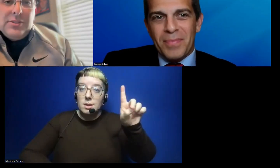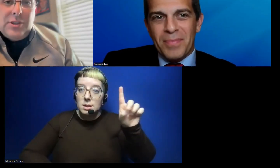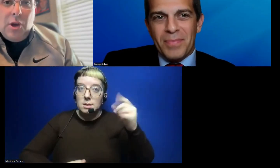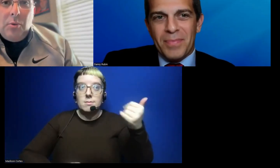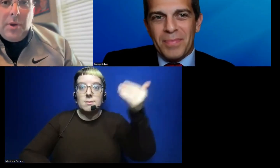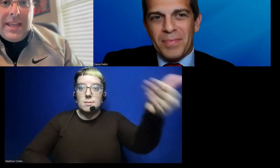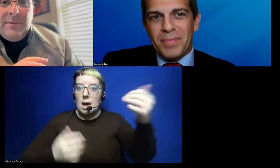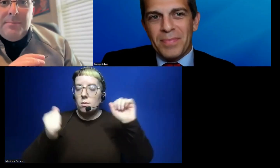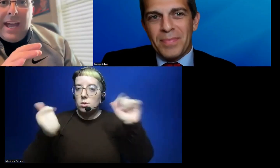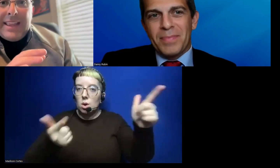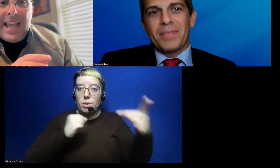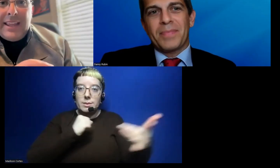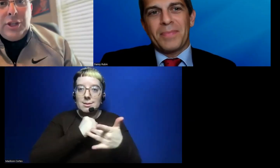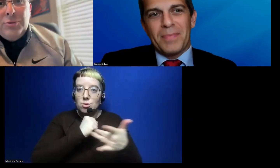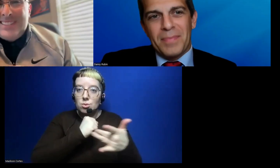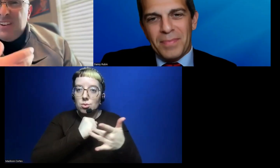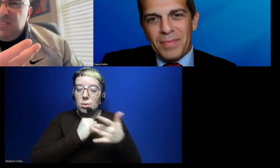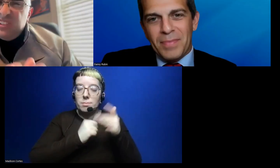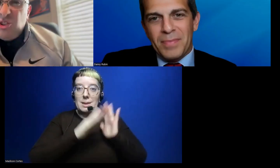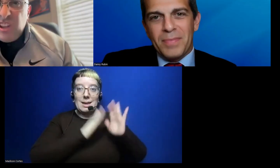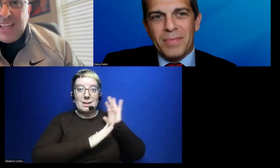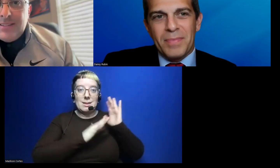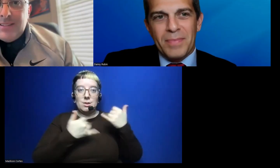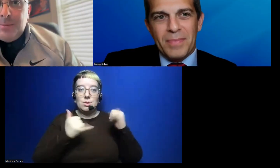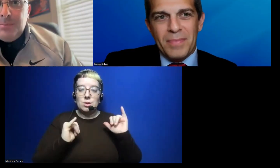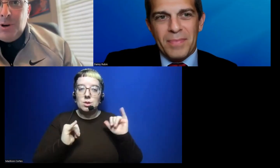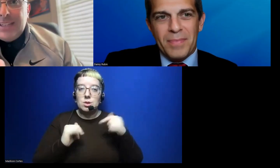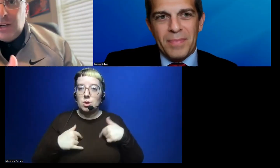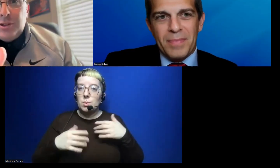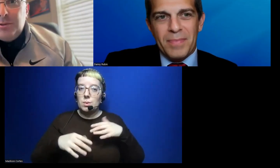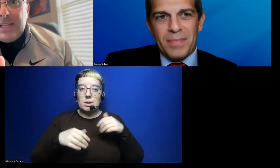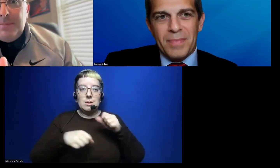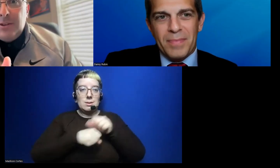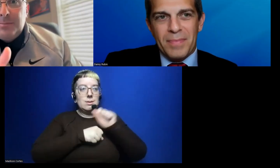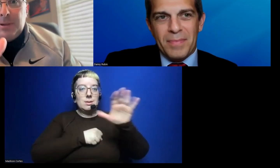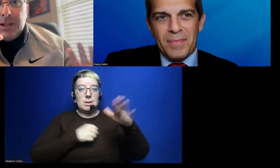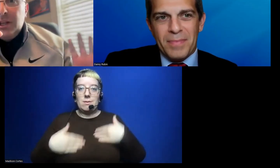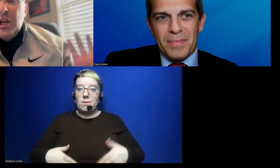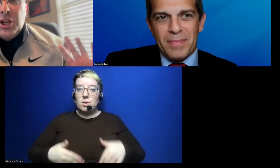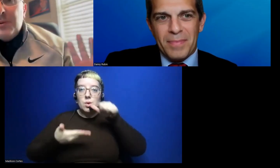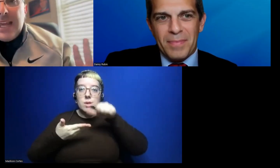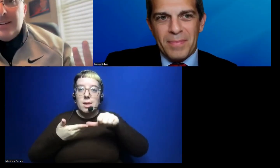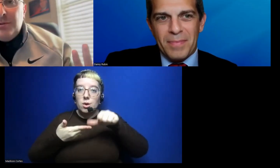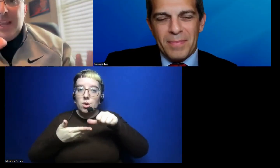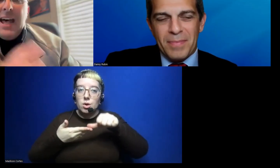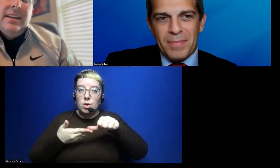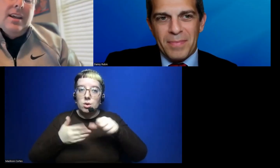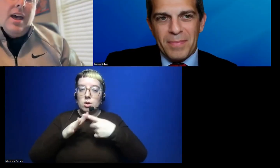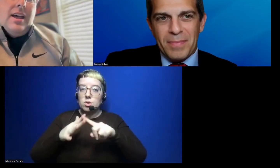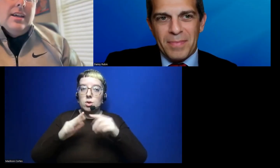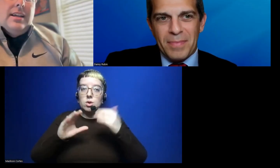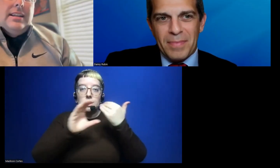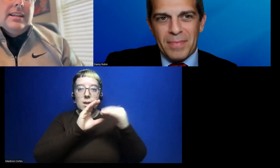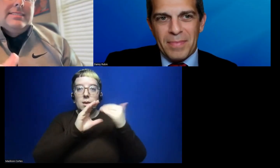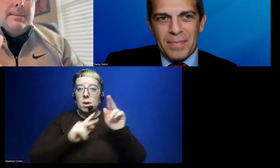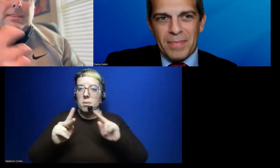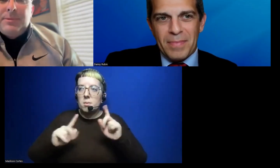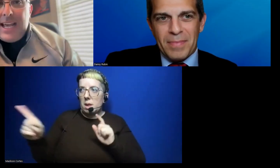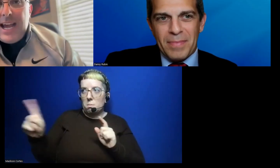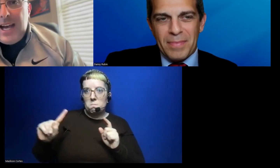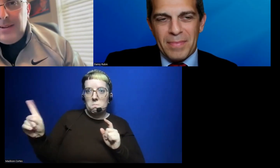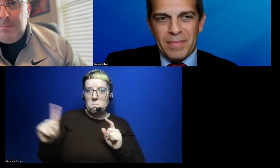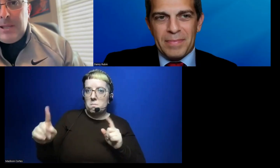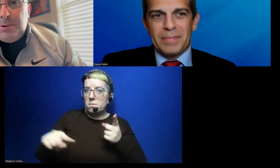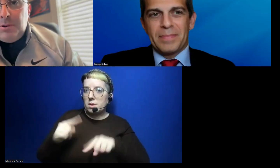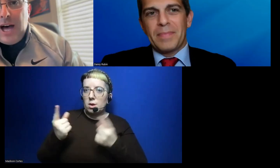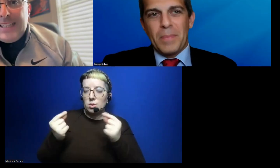digital. So even back then, like you used to send physical letters to people. I started doing emails and people were like, you can't do that. Same thing